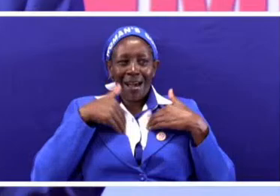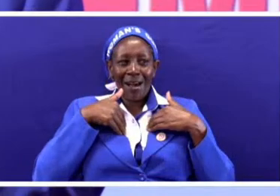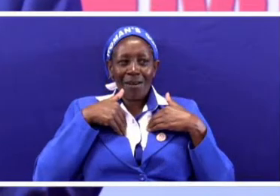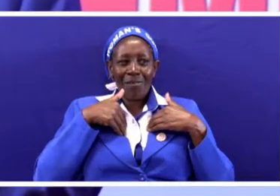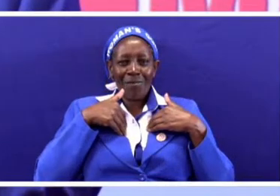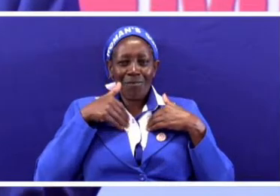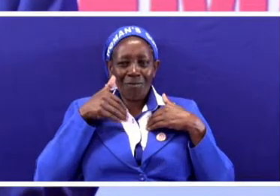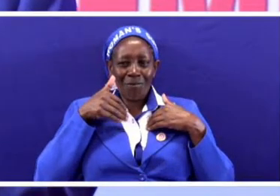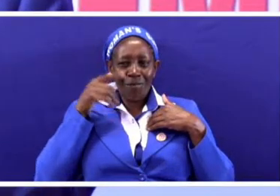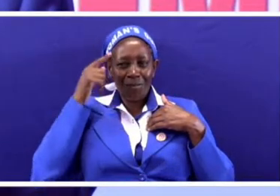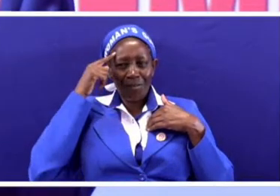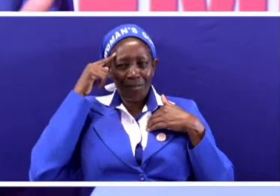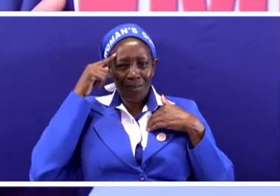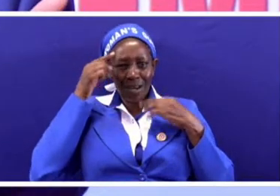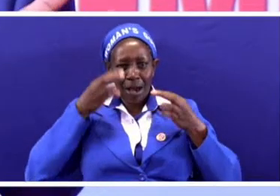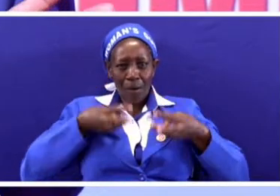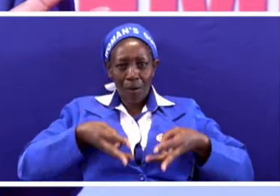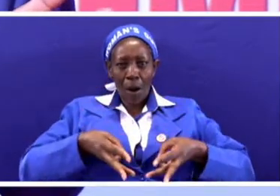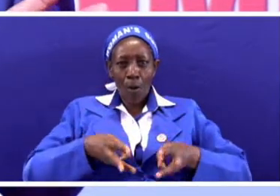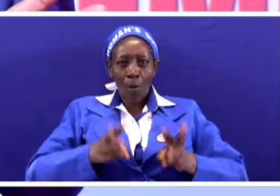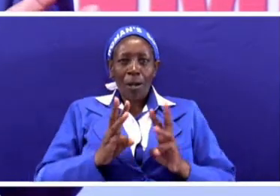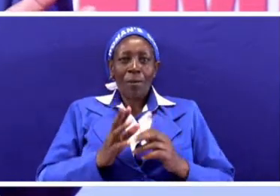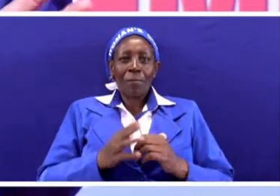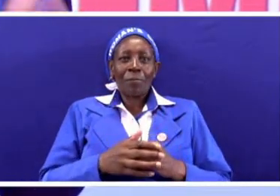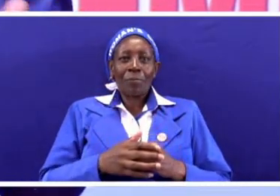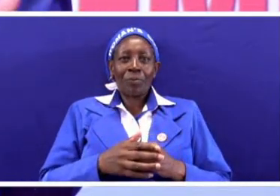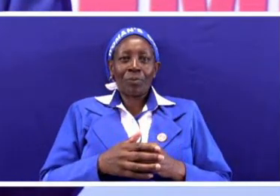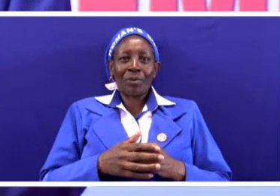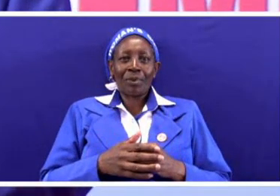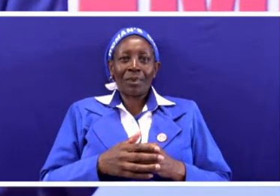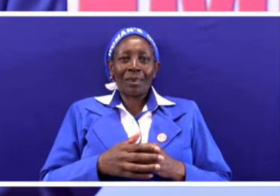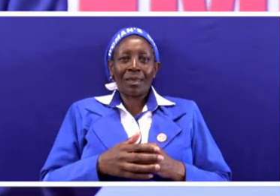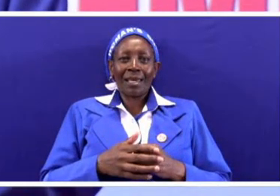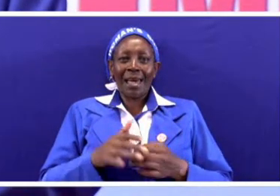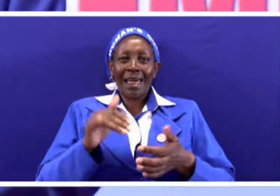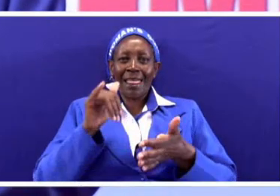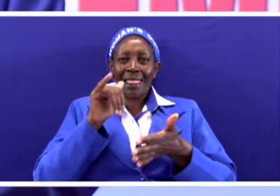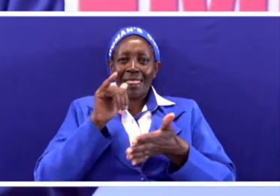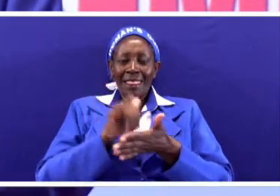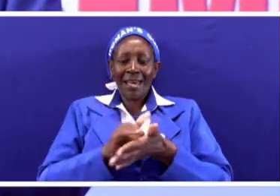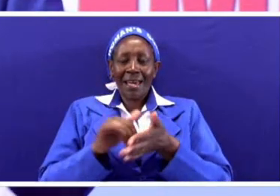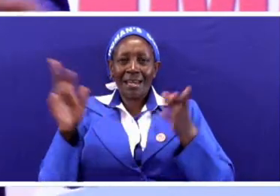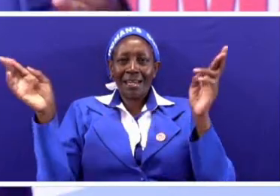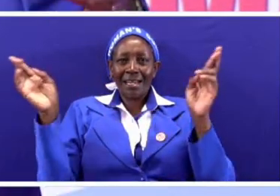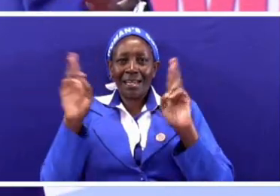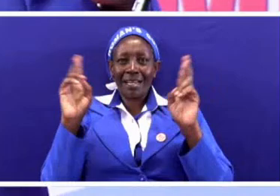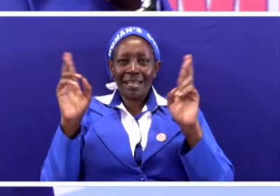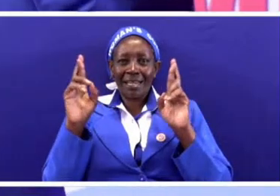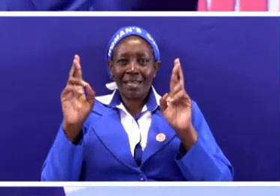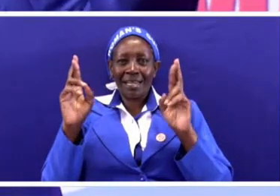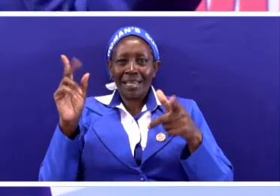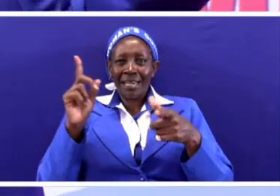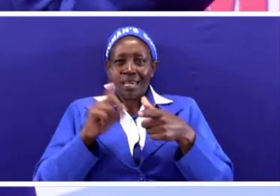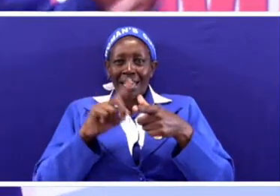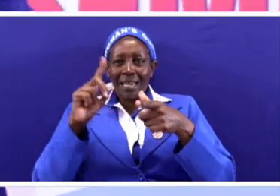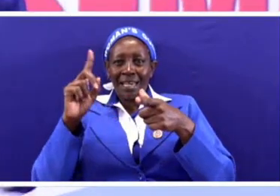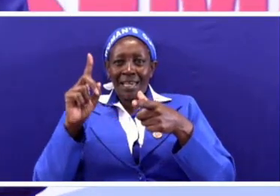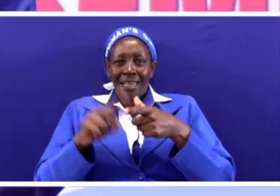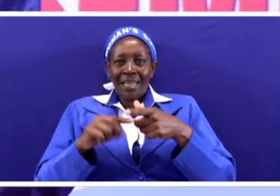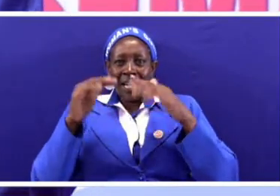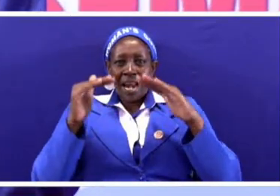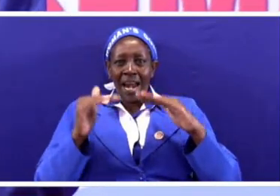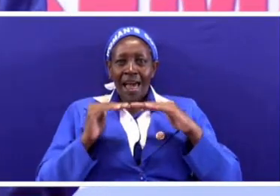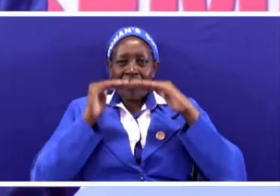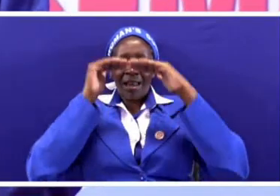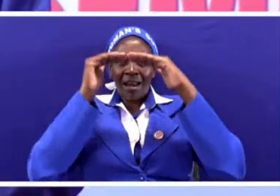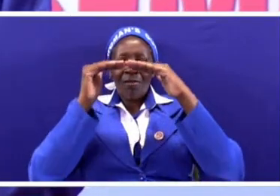considered our ways, then we cannot just be that prepared and not then go to the next level of